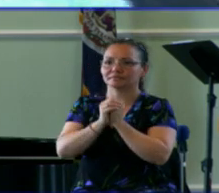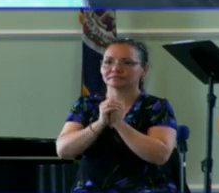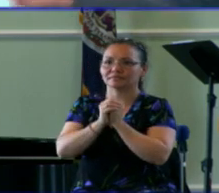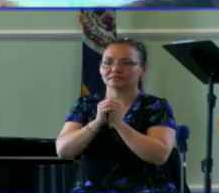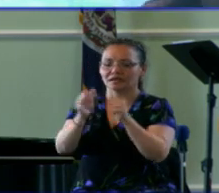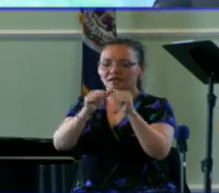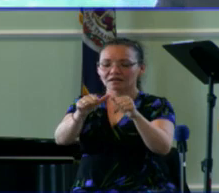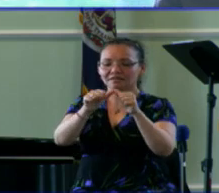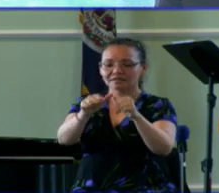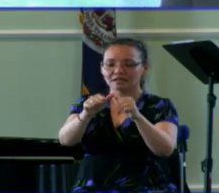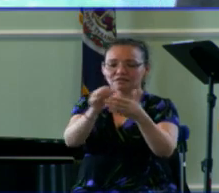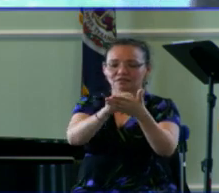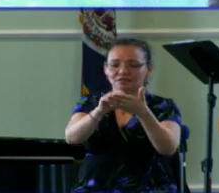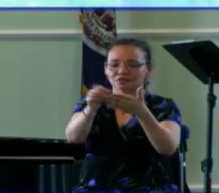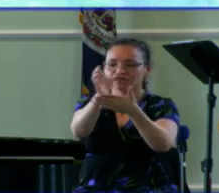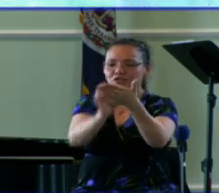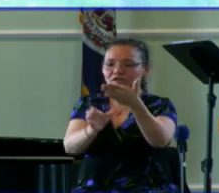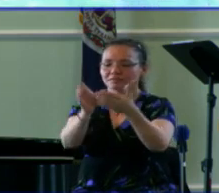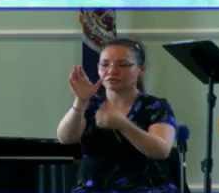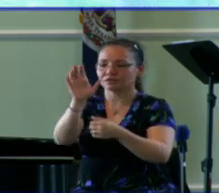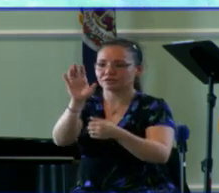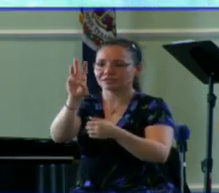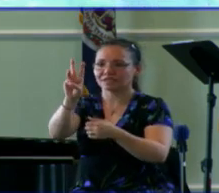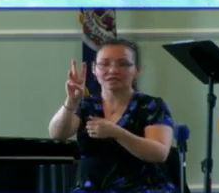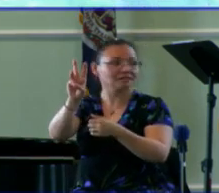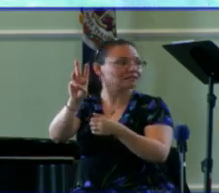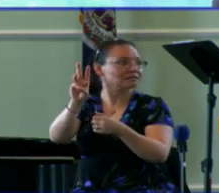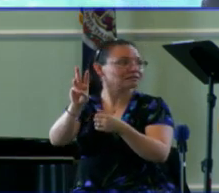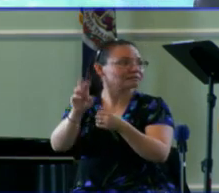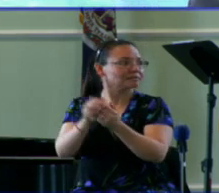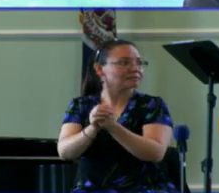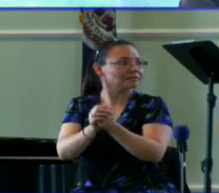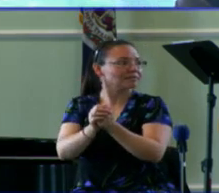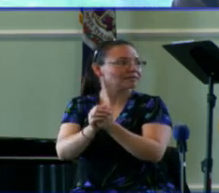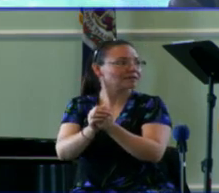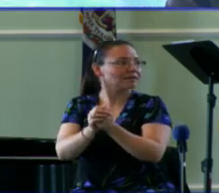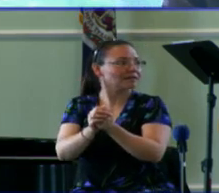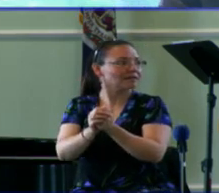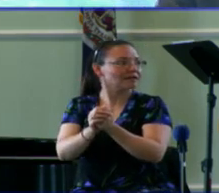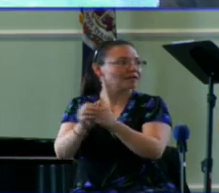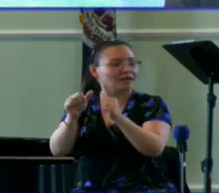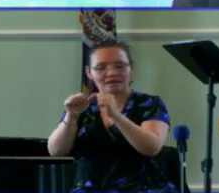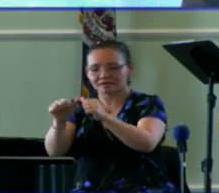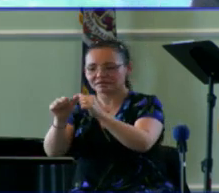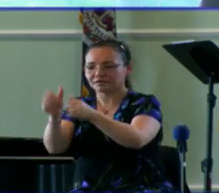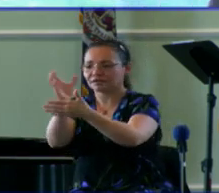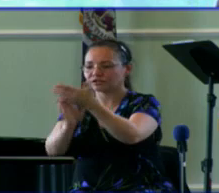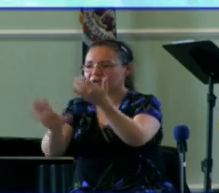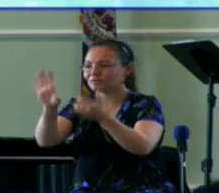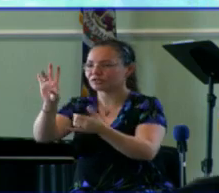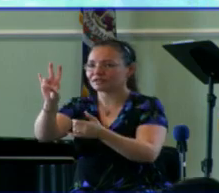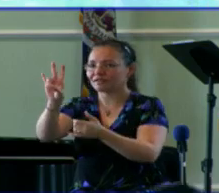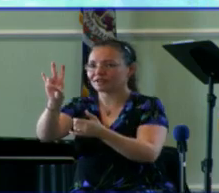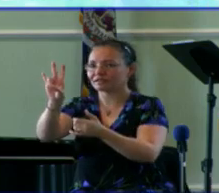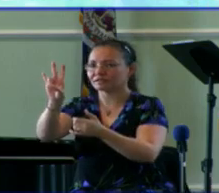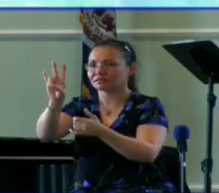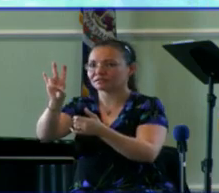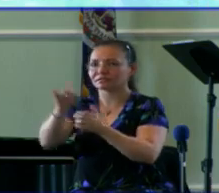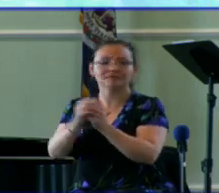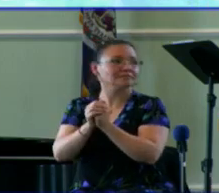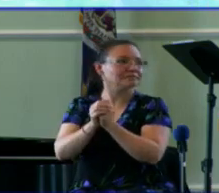5. He continues on chapter 6 and also on chapter 7. In